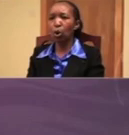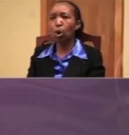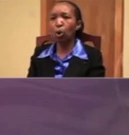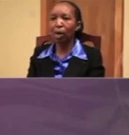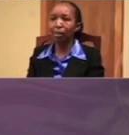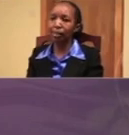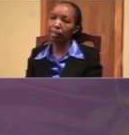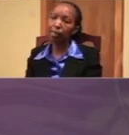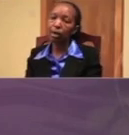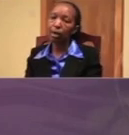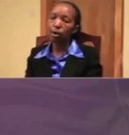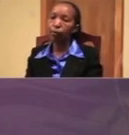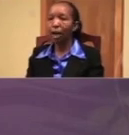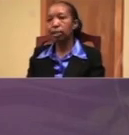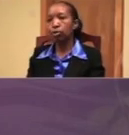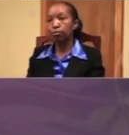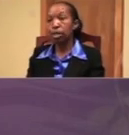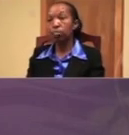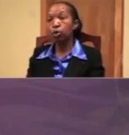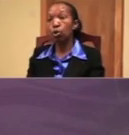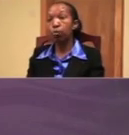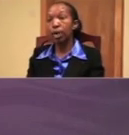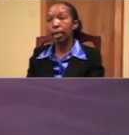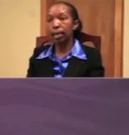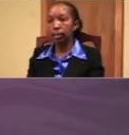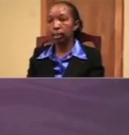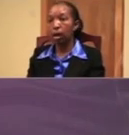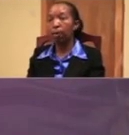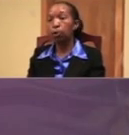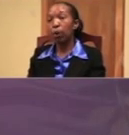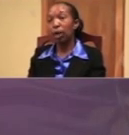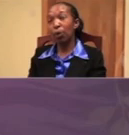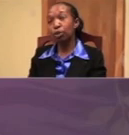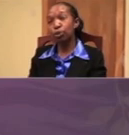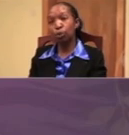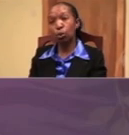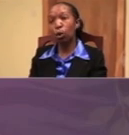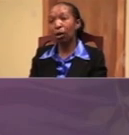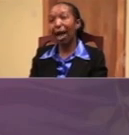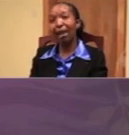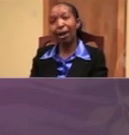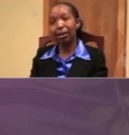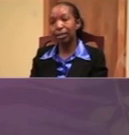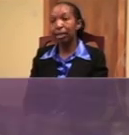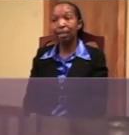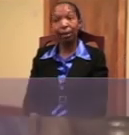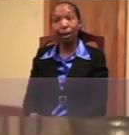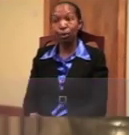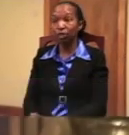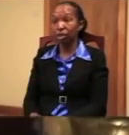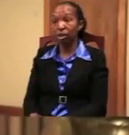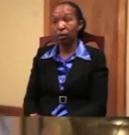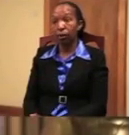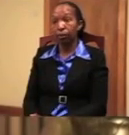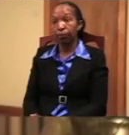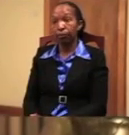the local ones for us to be able to communicate. But when I went to school, I learned sign